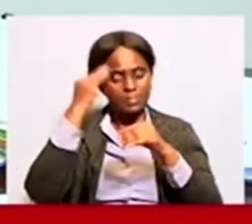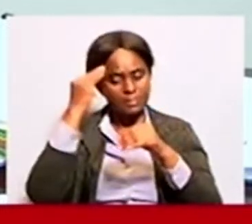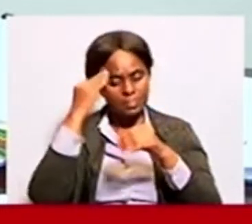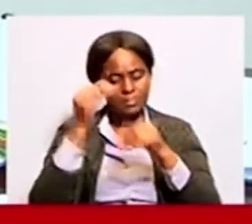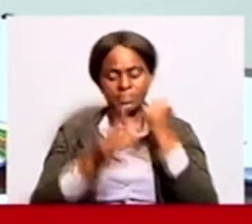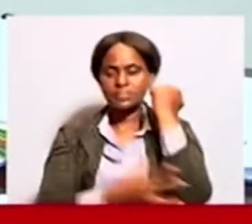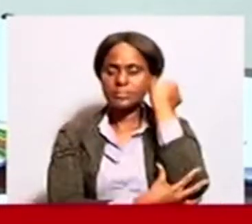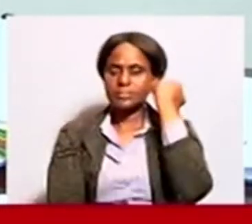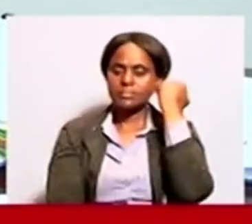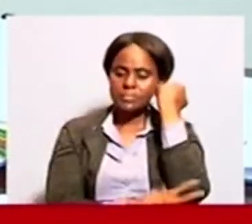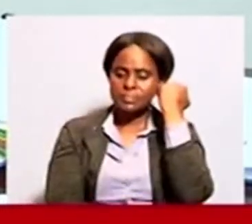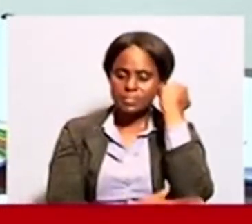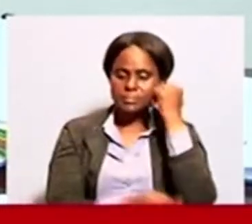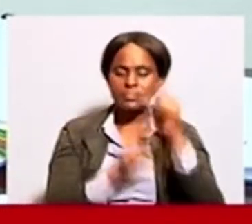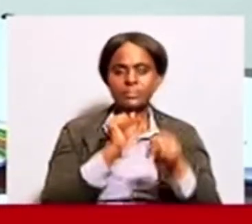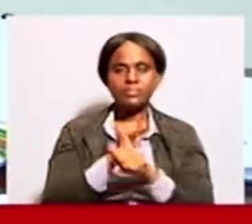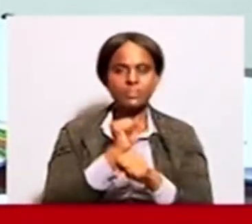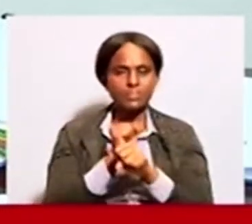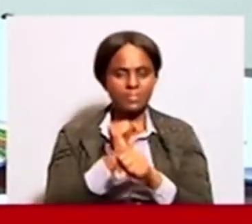poor workmanship?